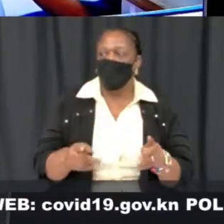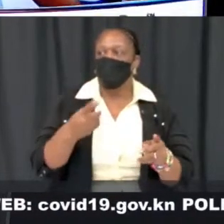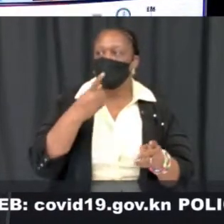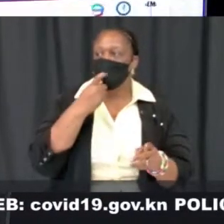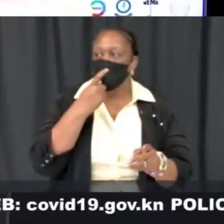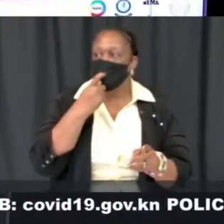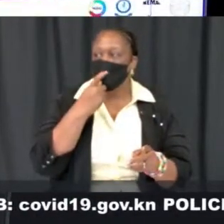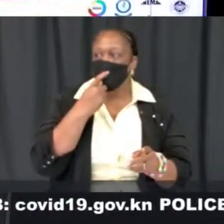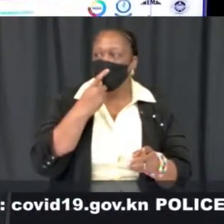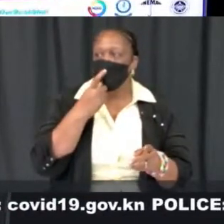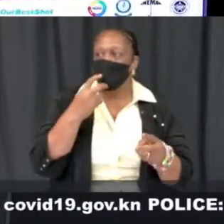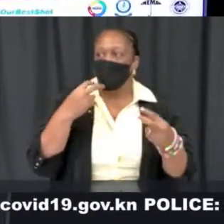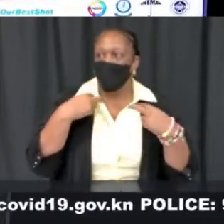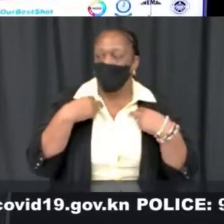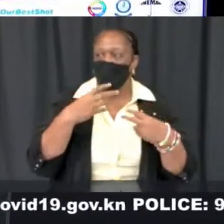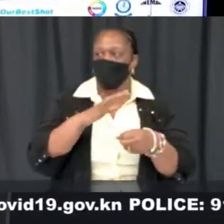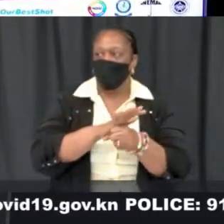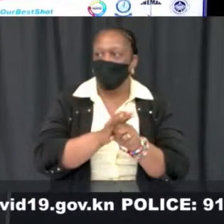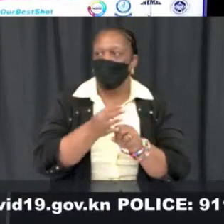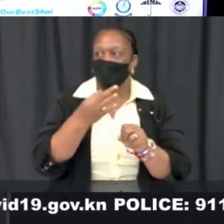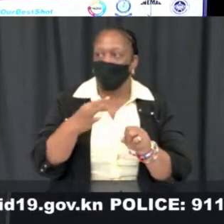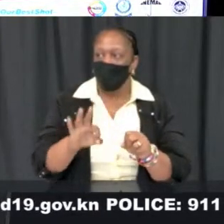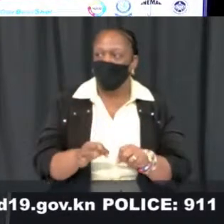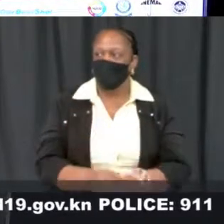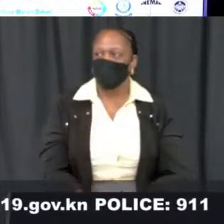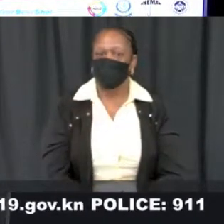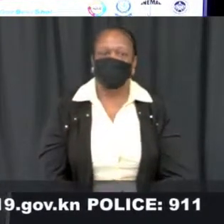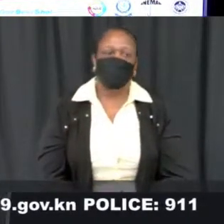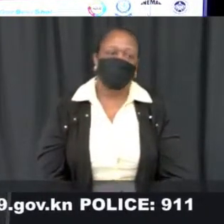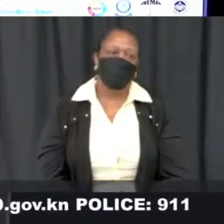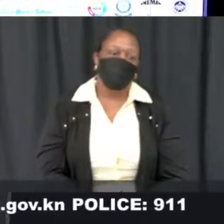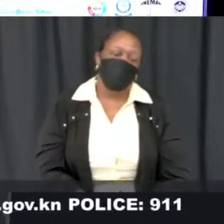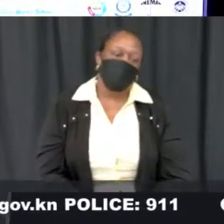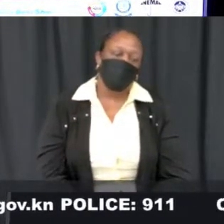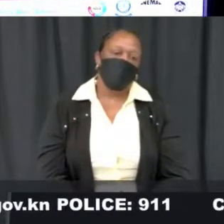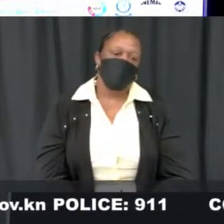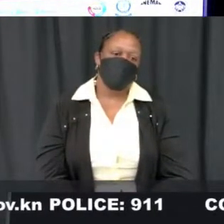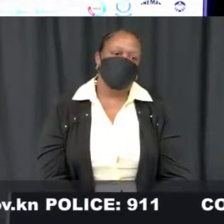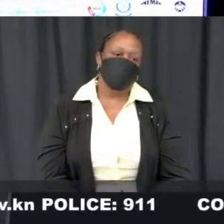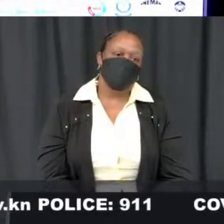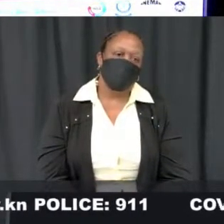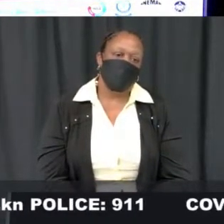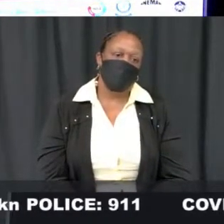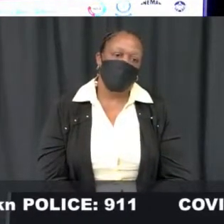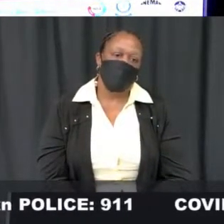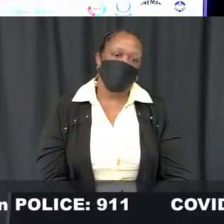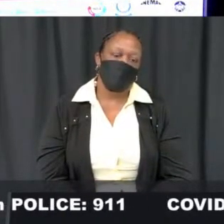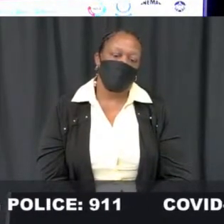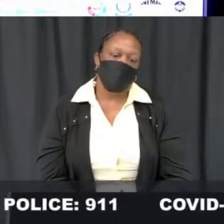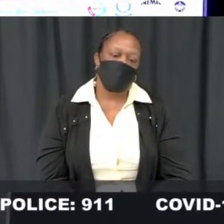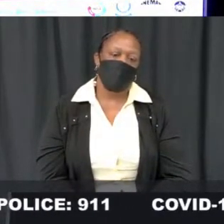the number of people who've received first and second dose? CMO, make a note.